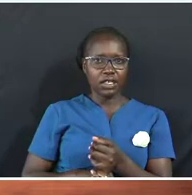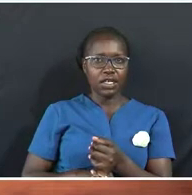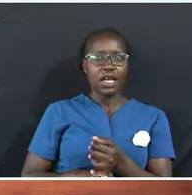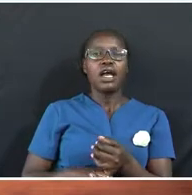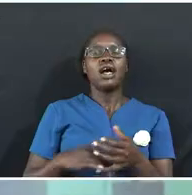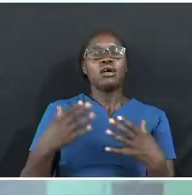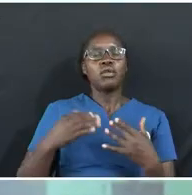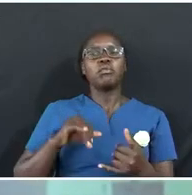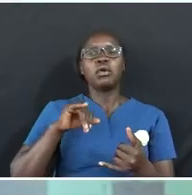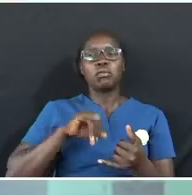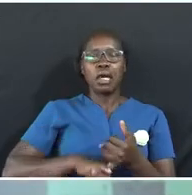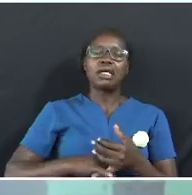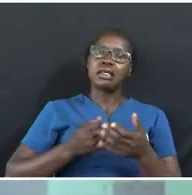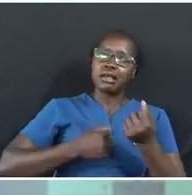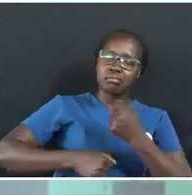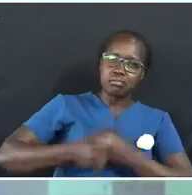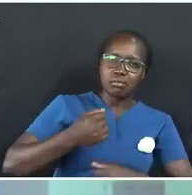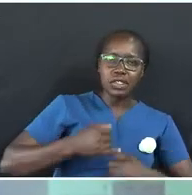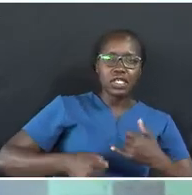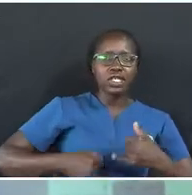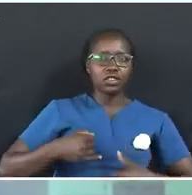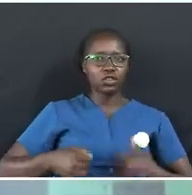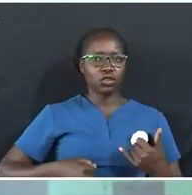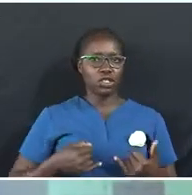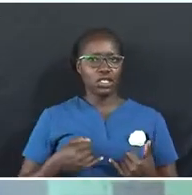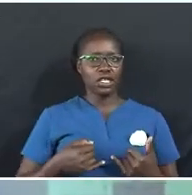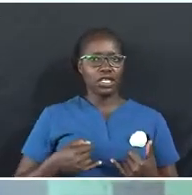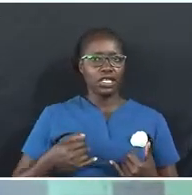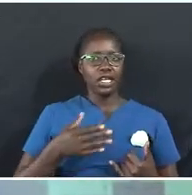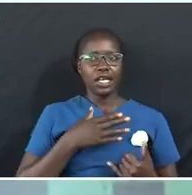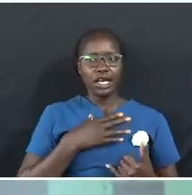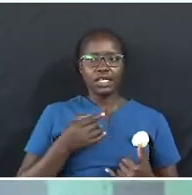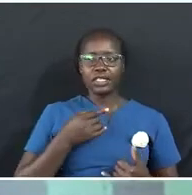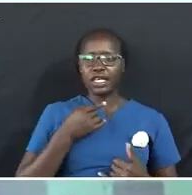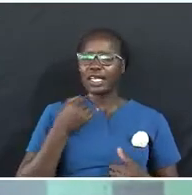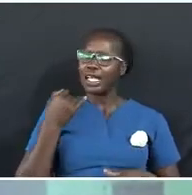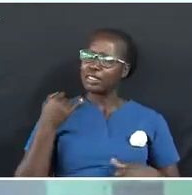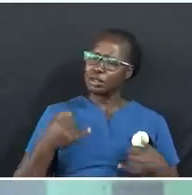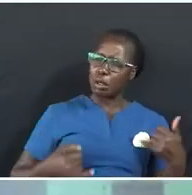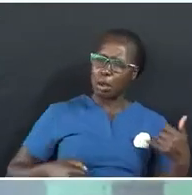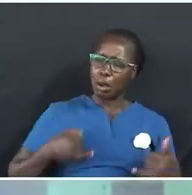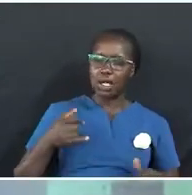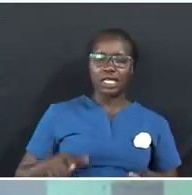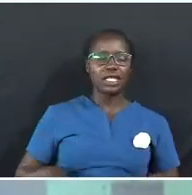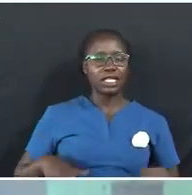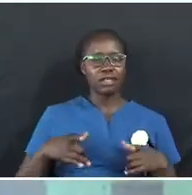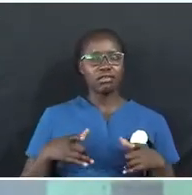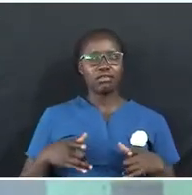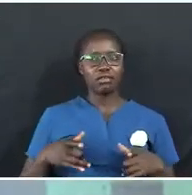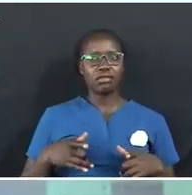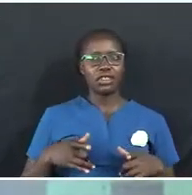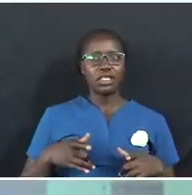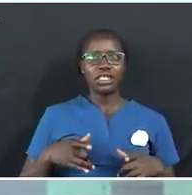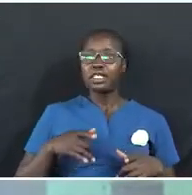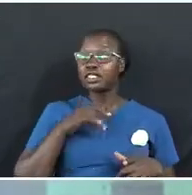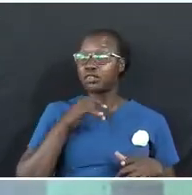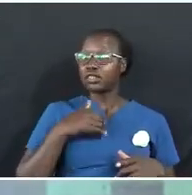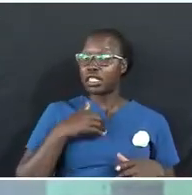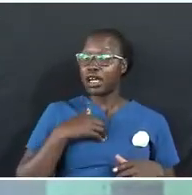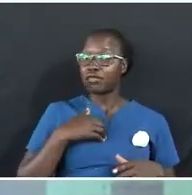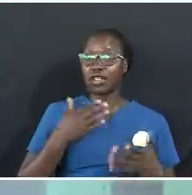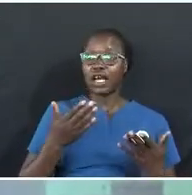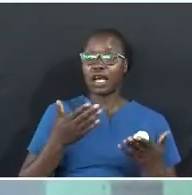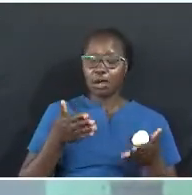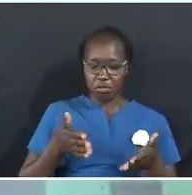enjoying all the festivities, and they are champing and enjoying life. They don't have a time and a place even for